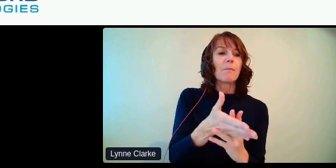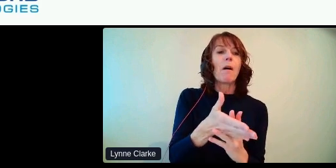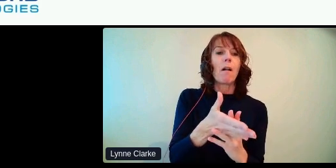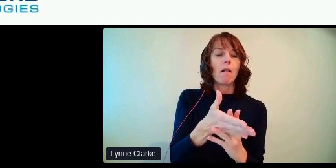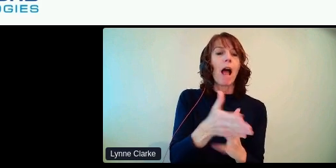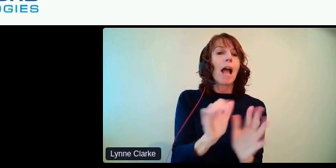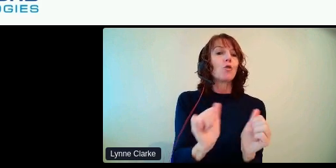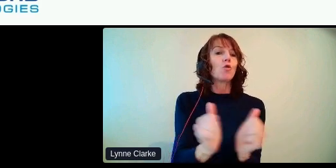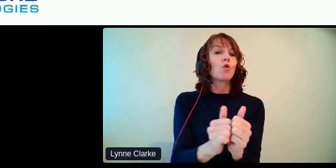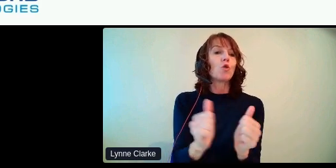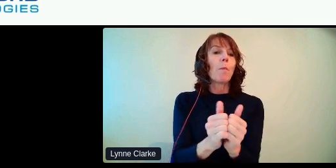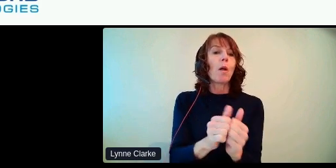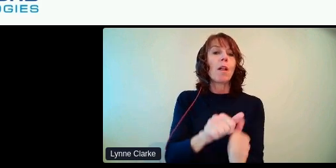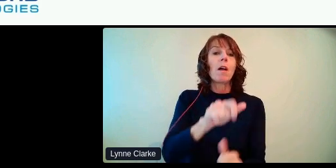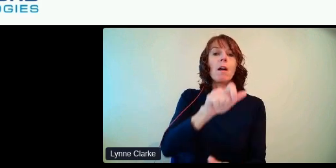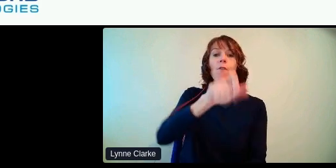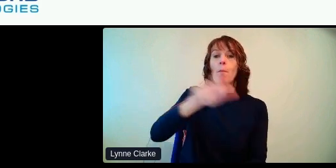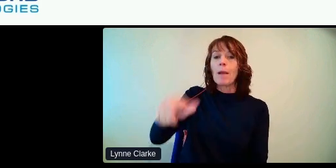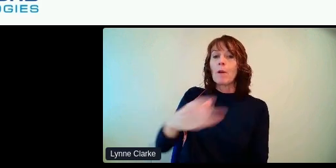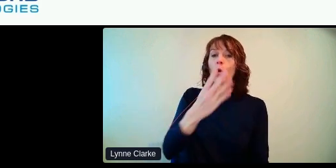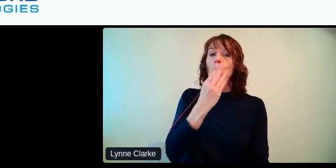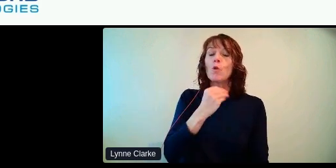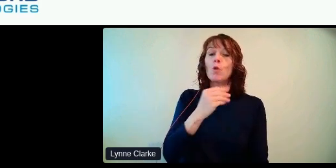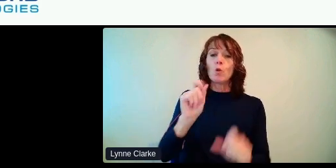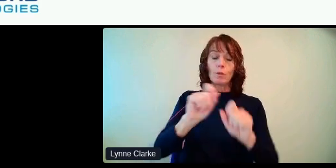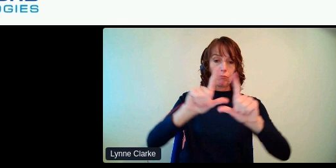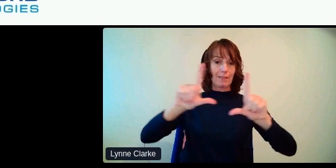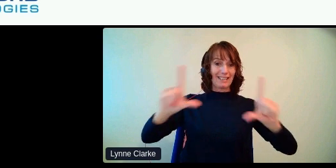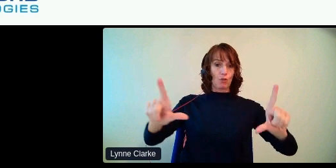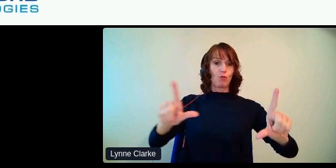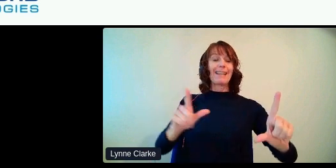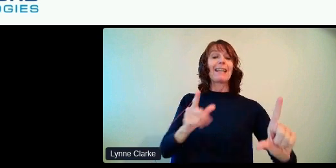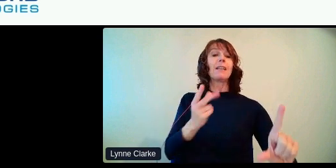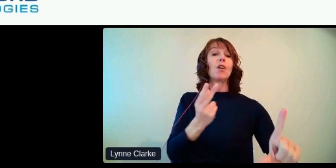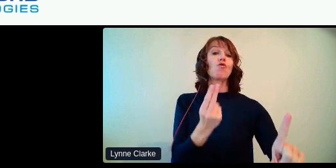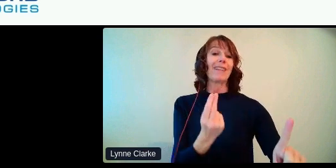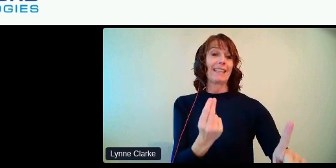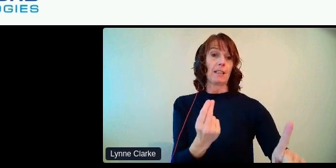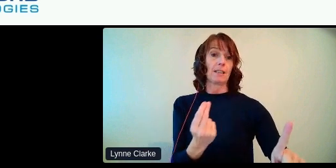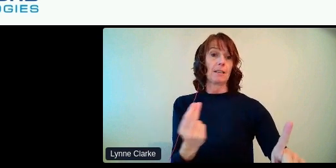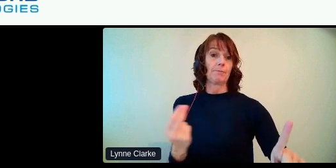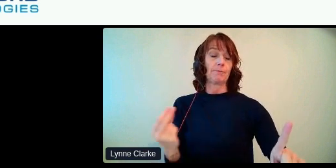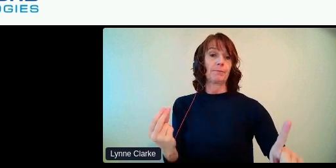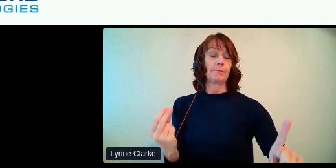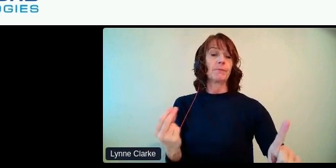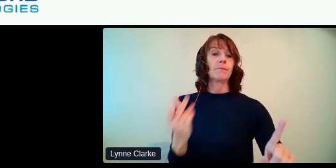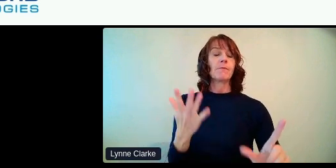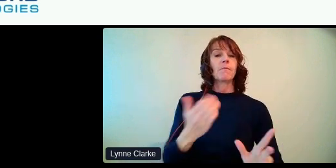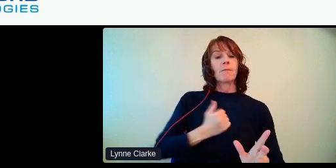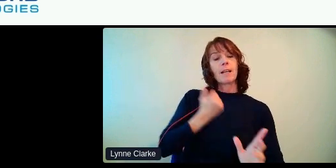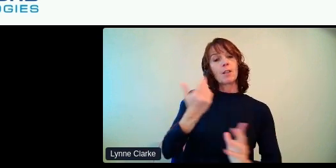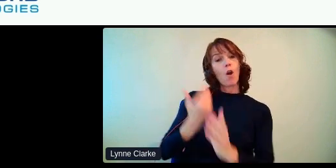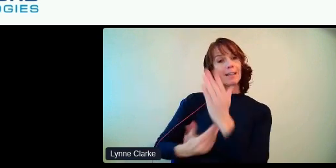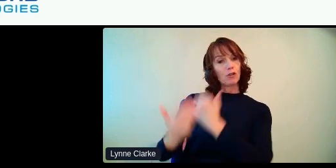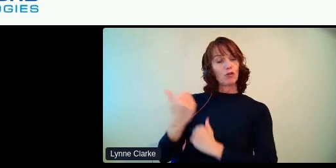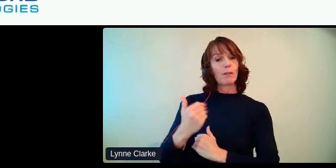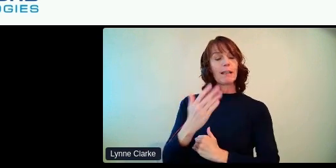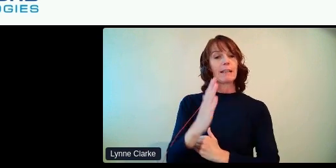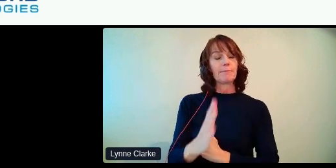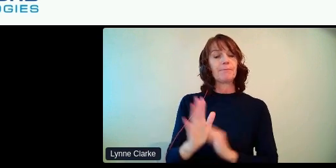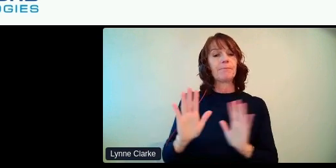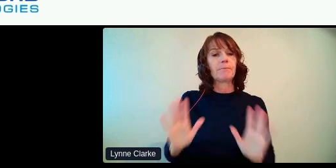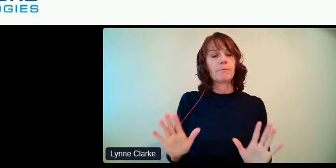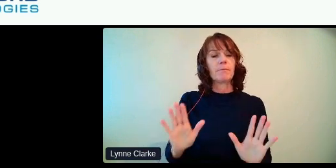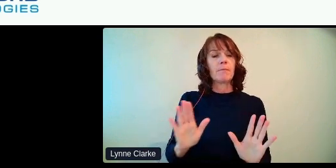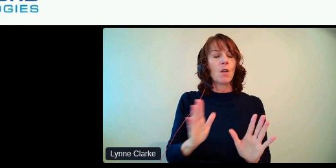example, people using screen readers or things like that. So that's really our history, where we come from. We've applied lots of what we learned